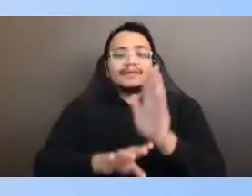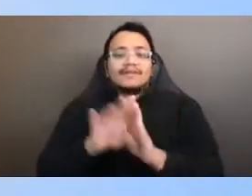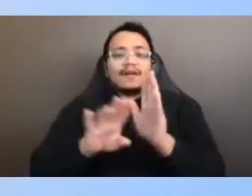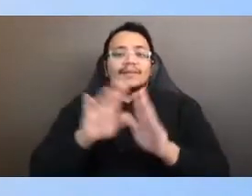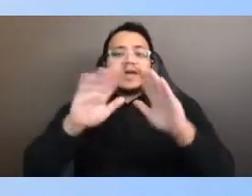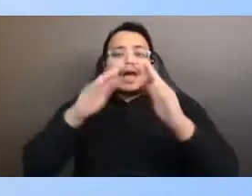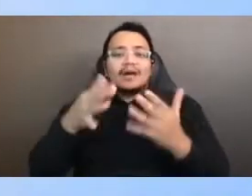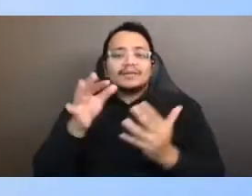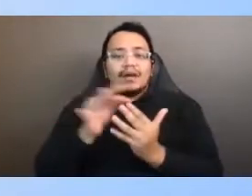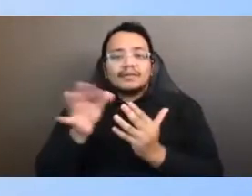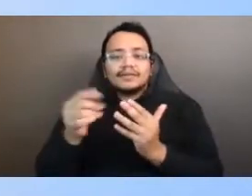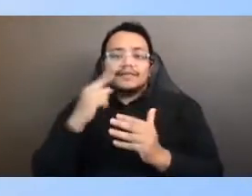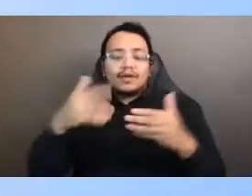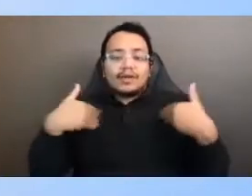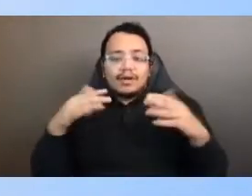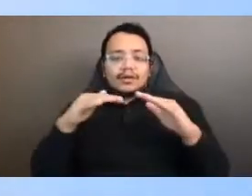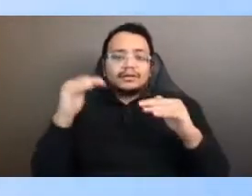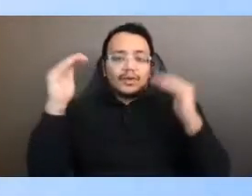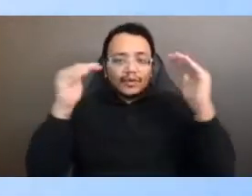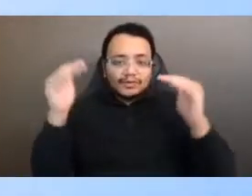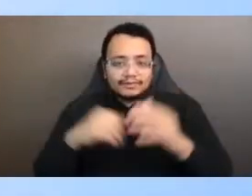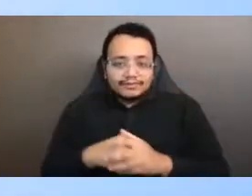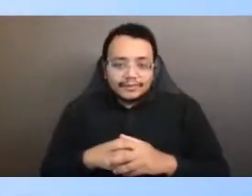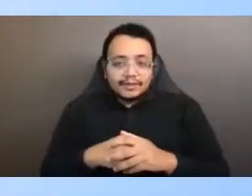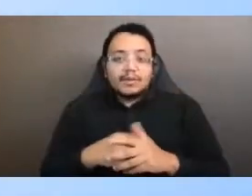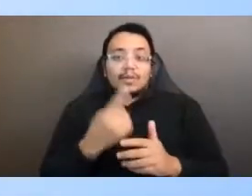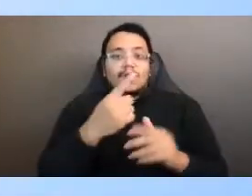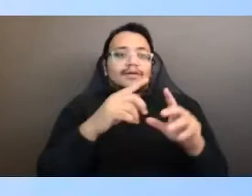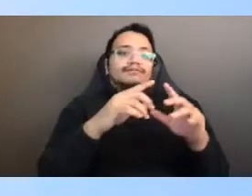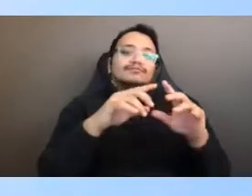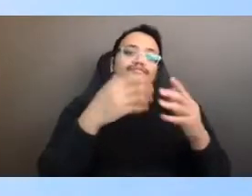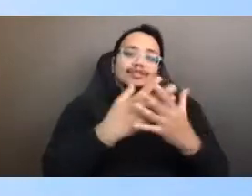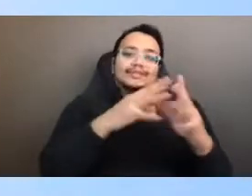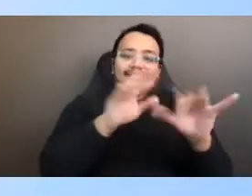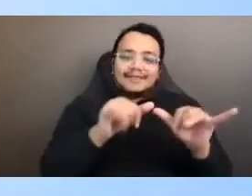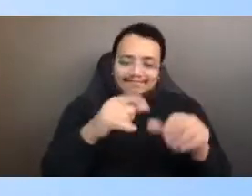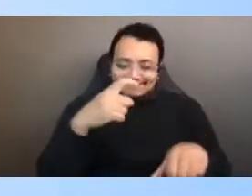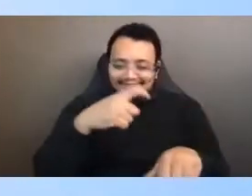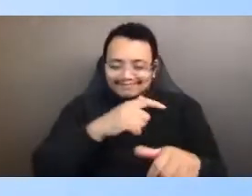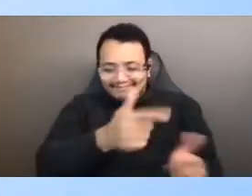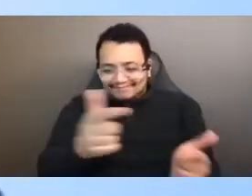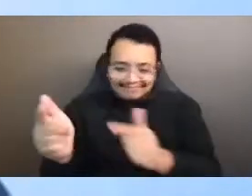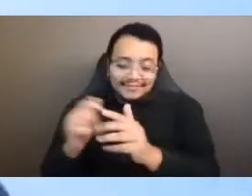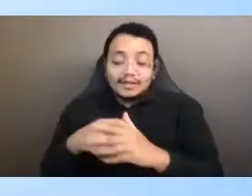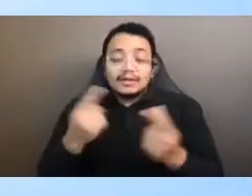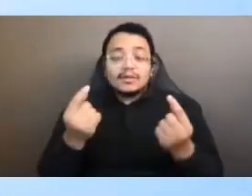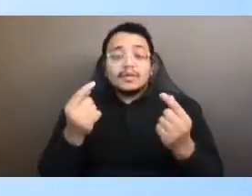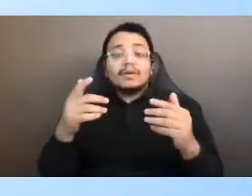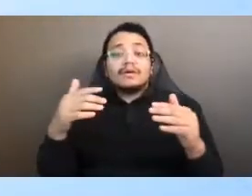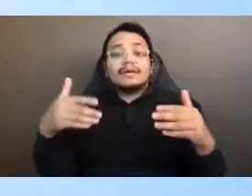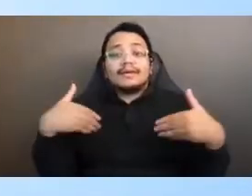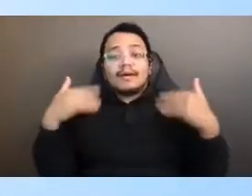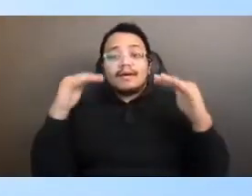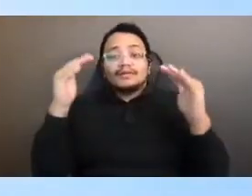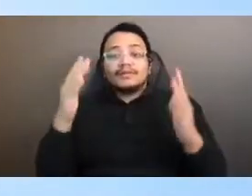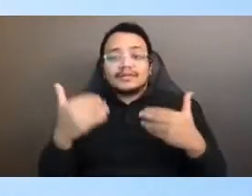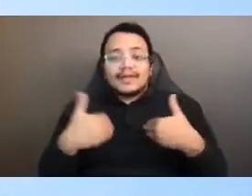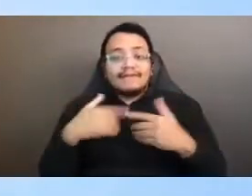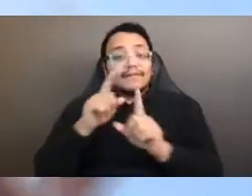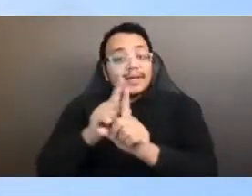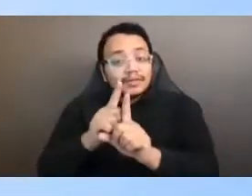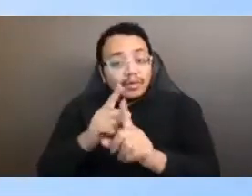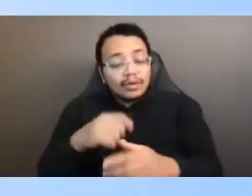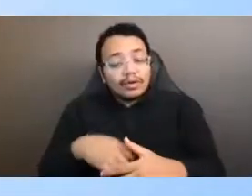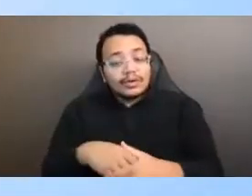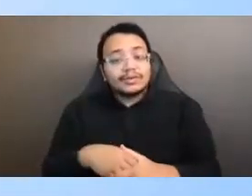for young adults, one prison system at a time. In Restoring Promise units, young adults are coached by the mentors